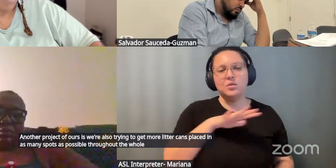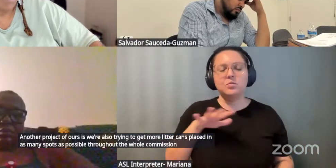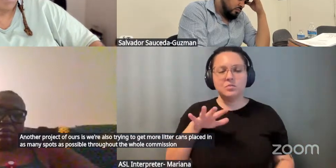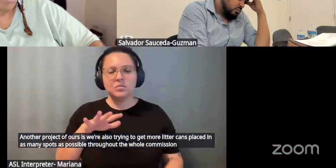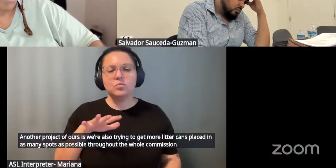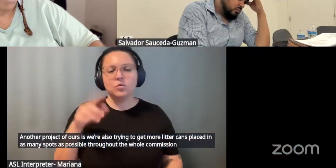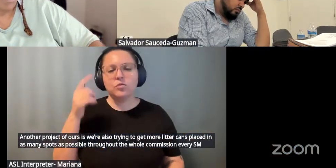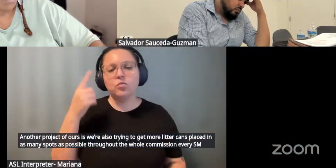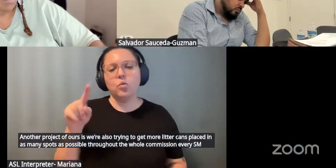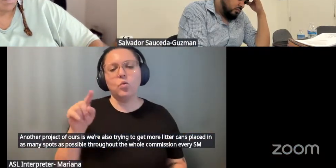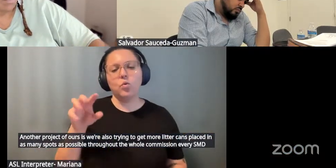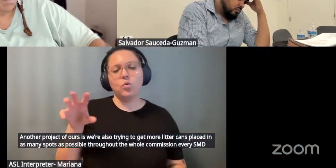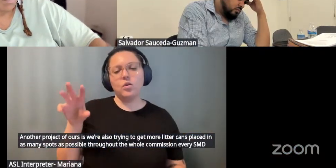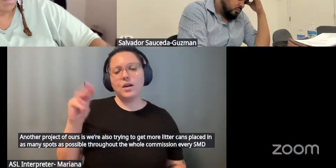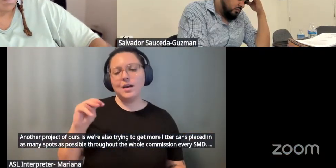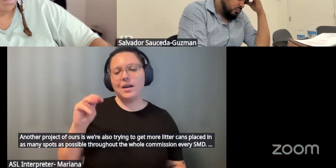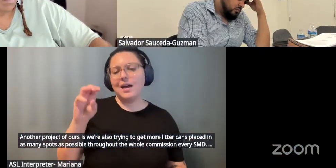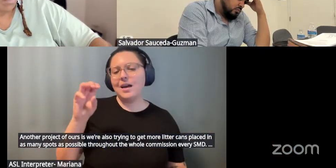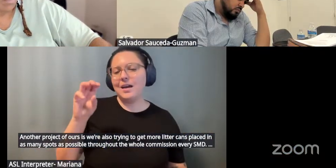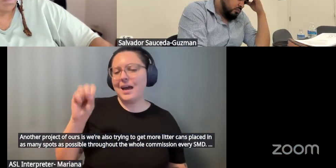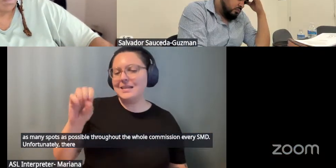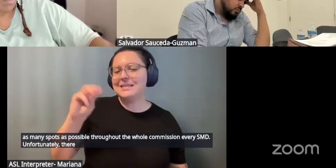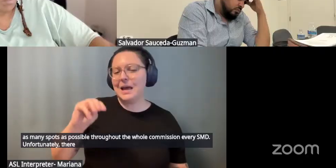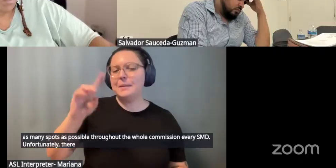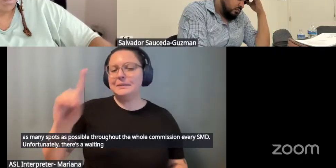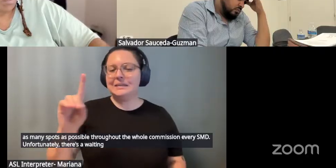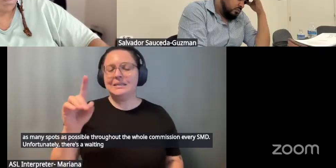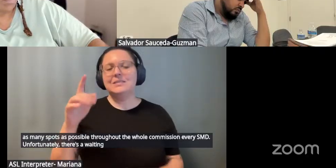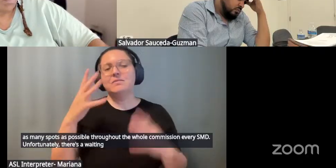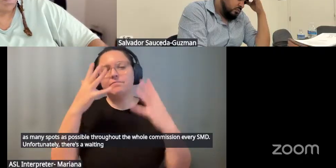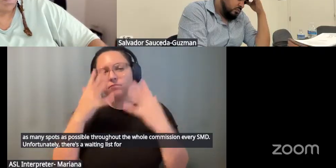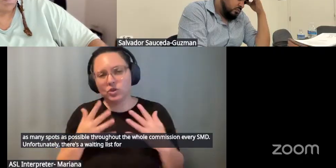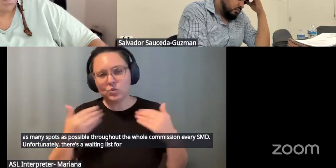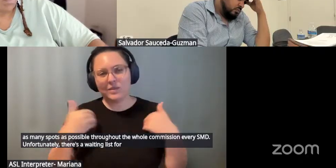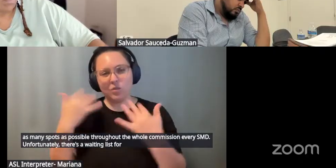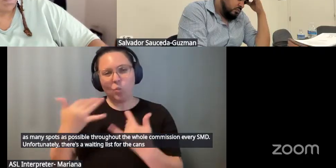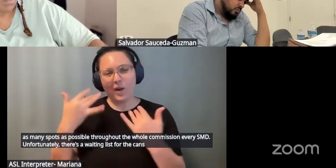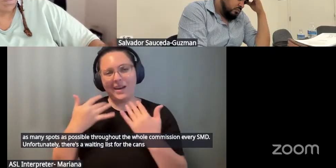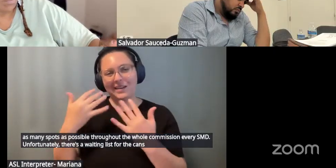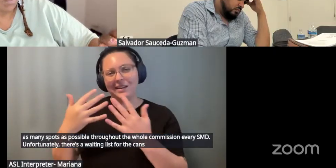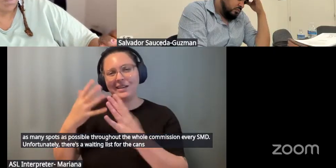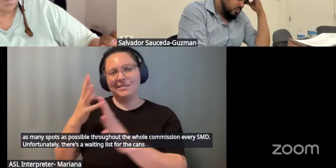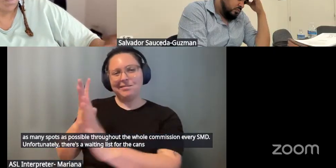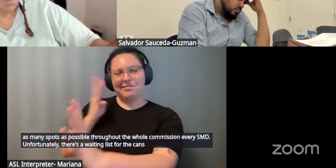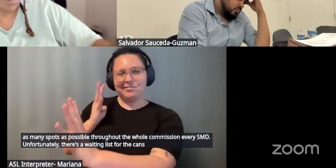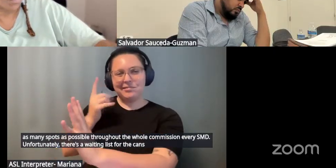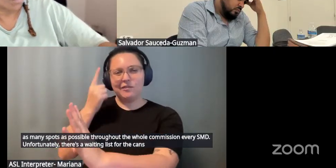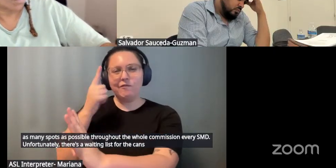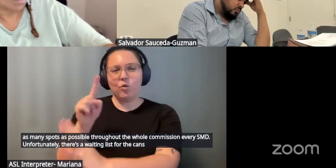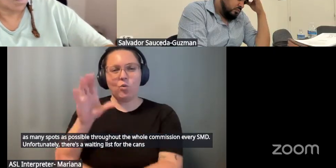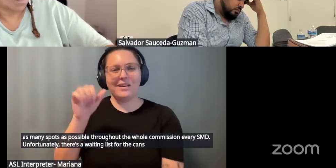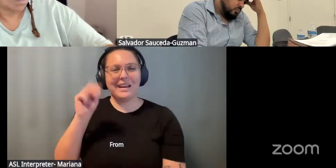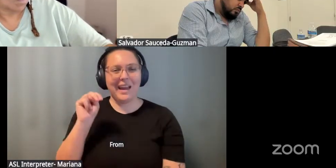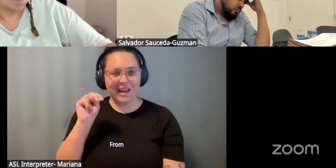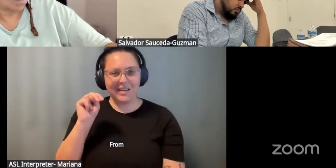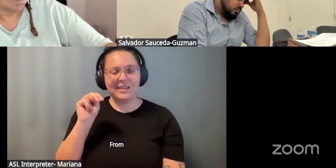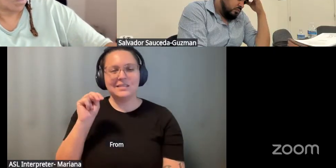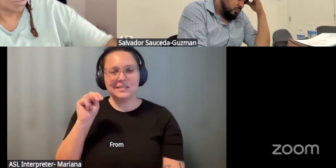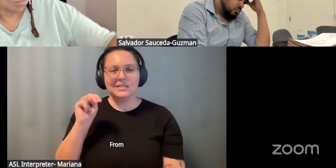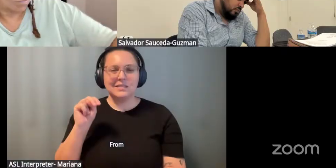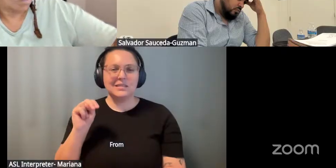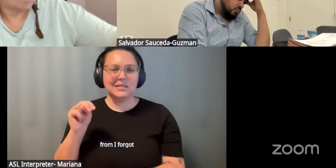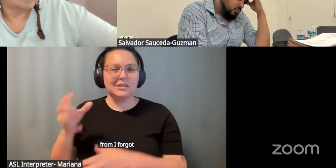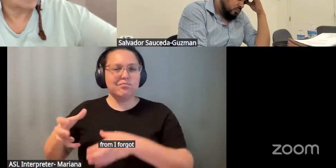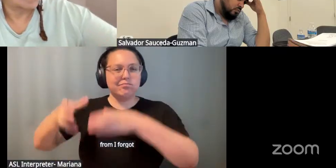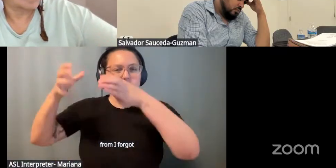SMD. Unfortunately, there's a waiting list for the cans from I forgot